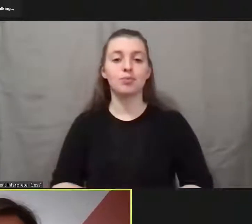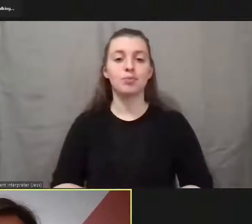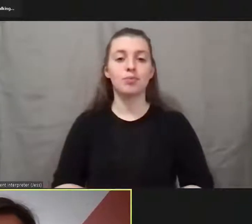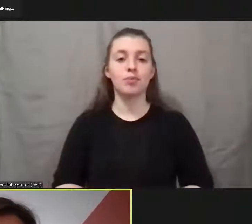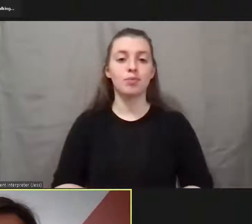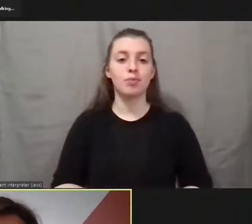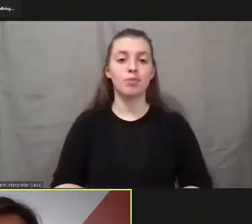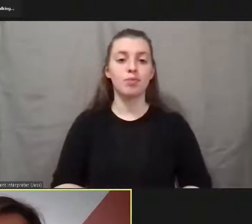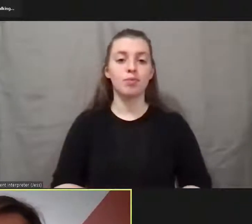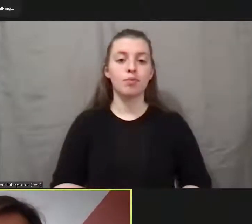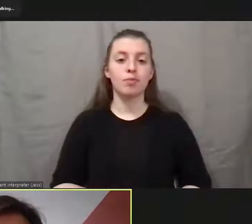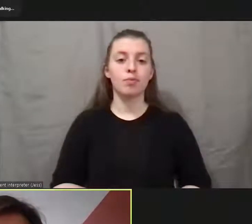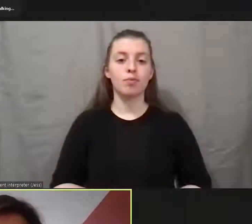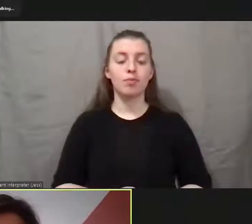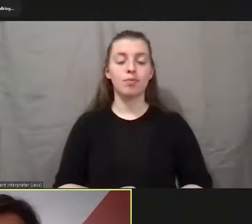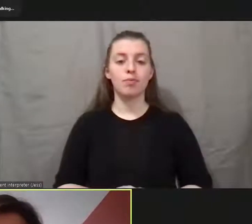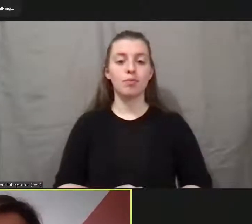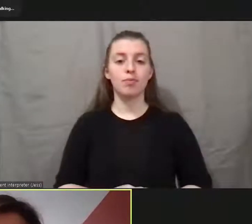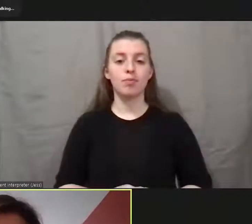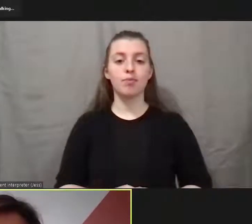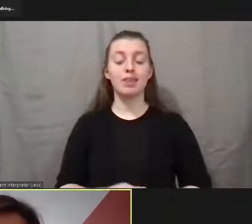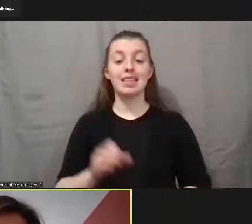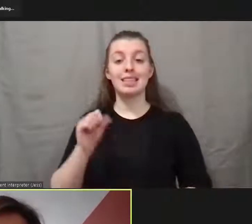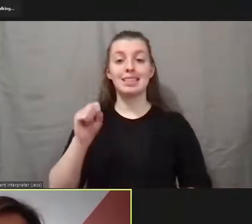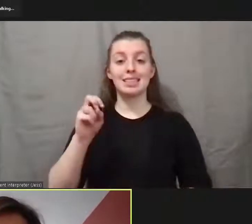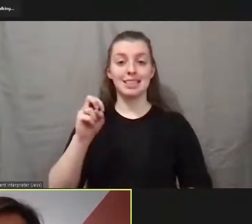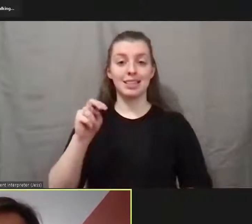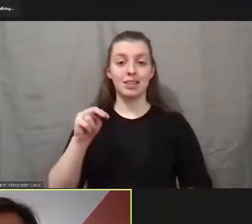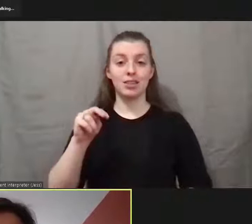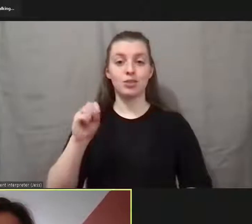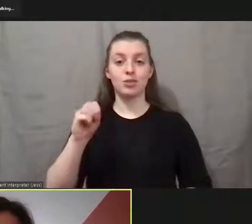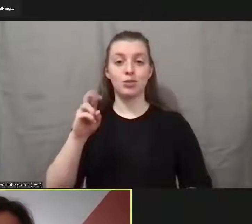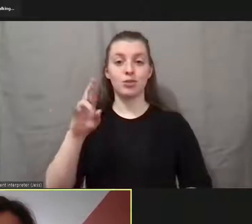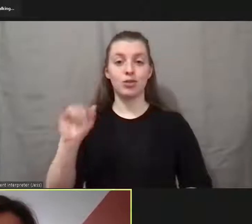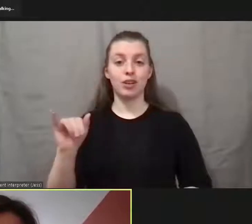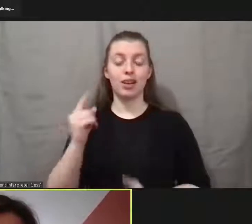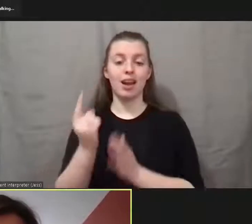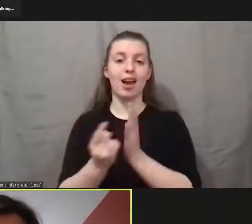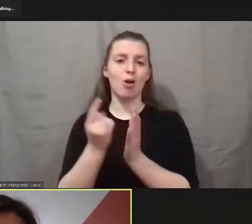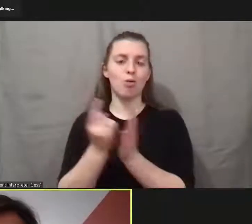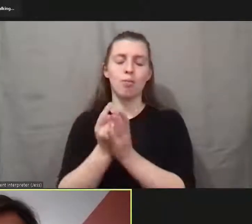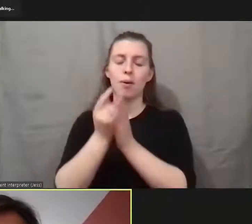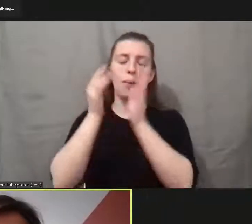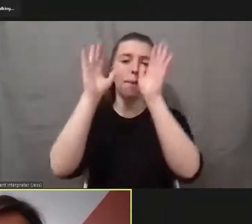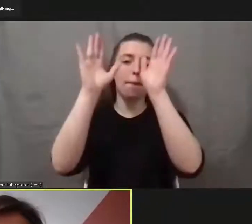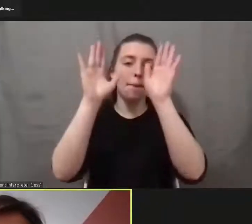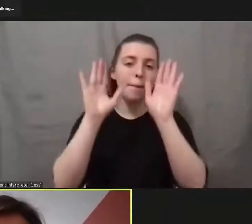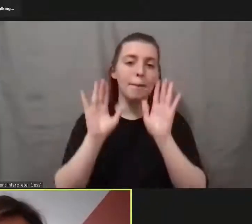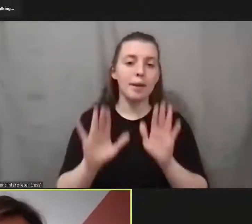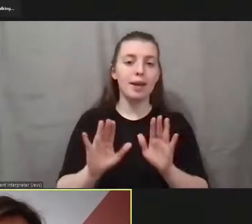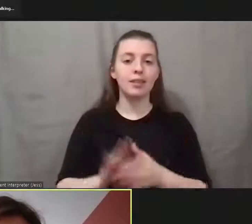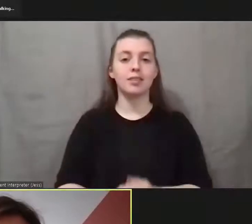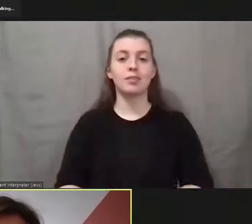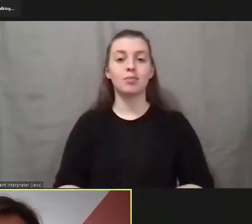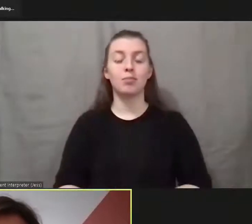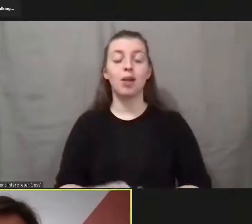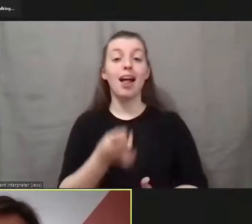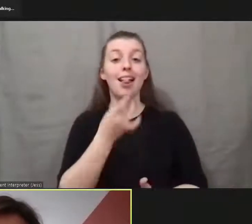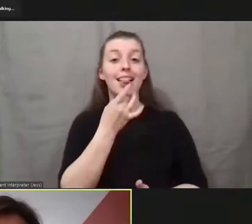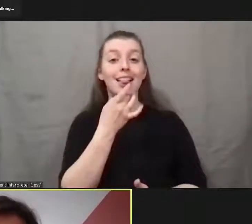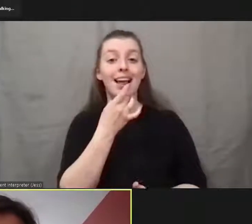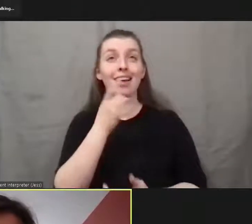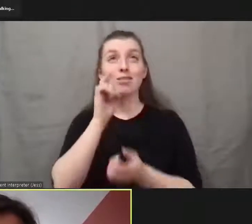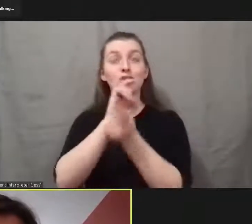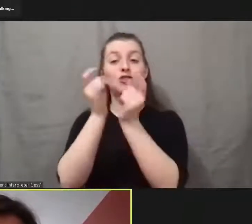So yeah, I mean, the sensory hour is a great thing. Just even switching over to LED lighting instead